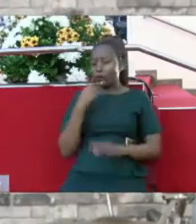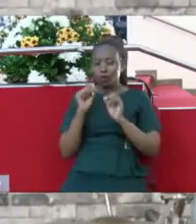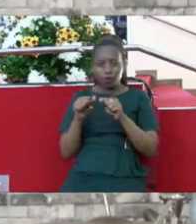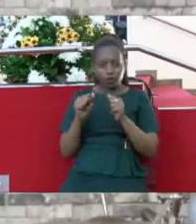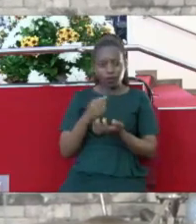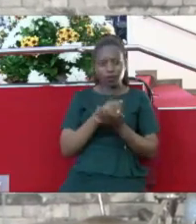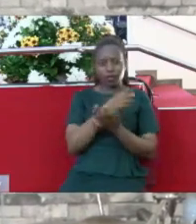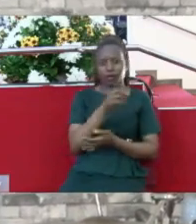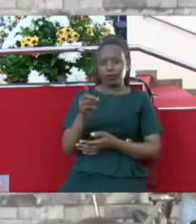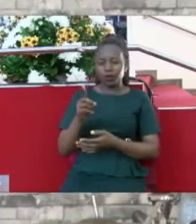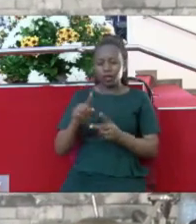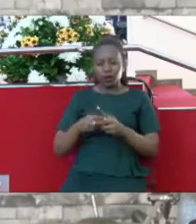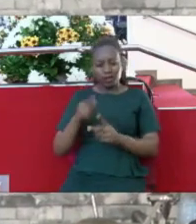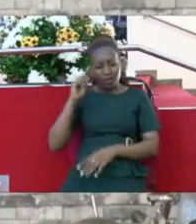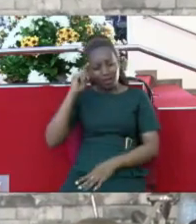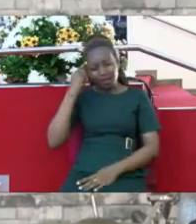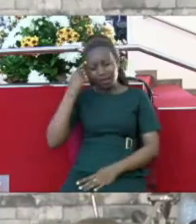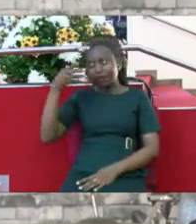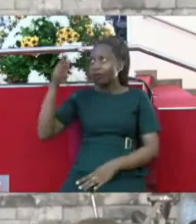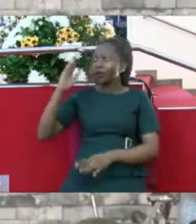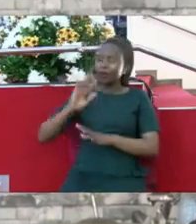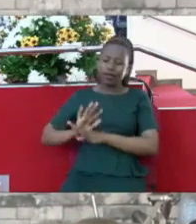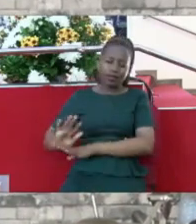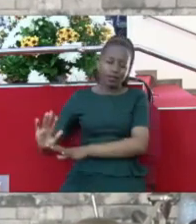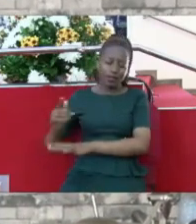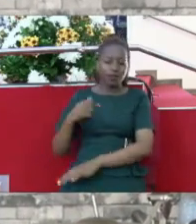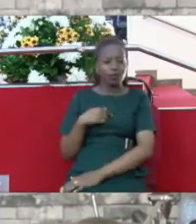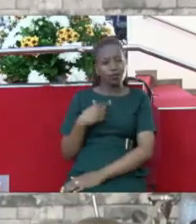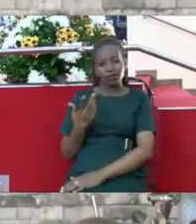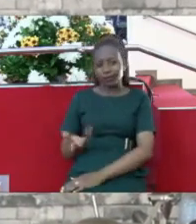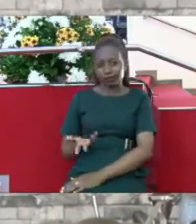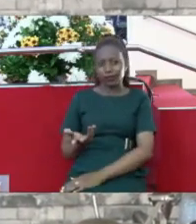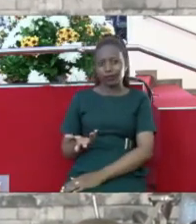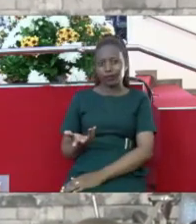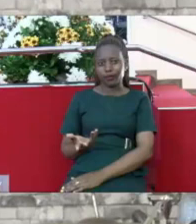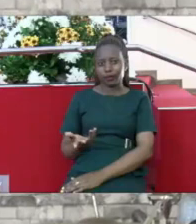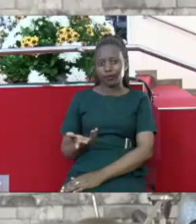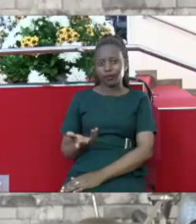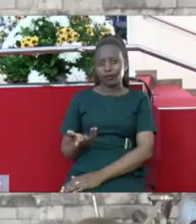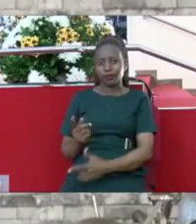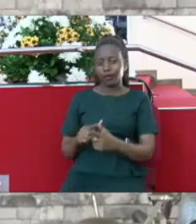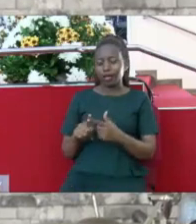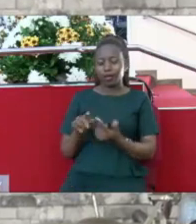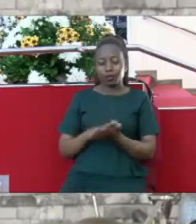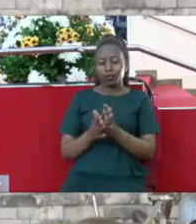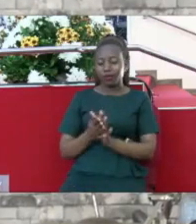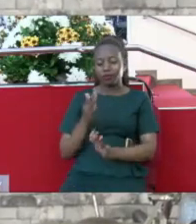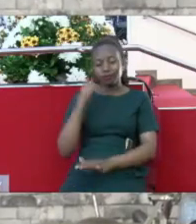start thinking, oh God has forgotten me, oh God hasn't been this, oh God hasn't done that, and then we become sick